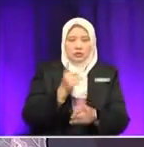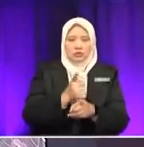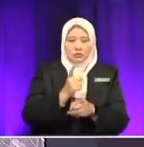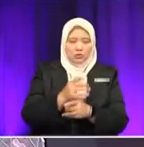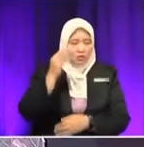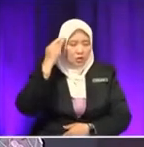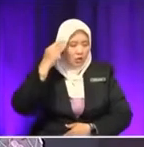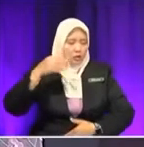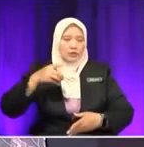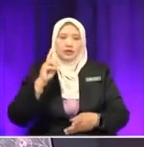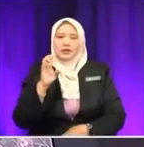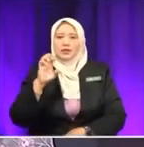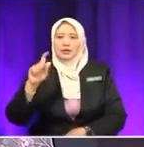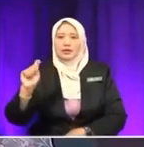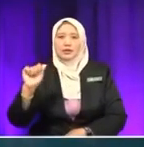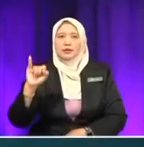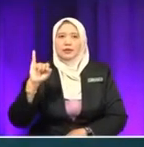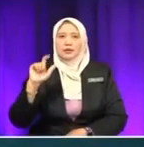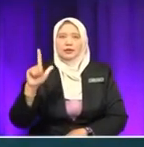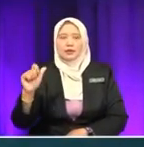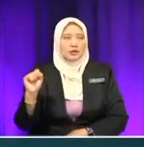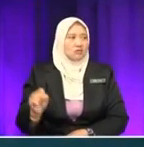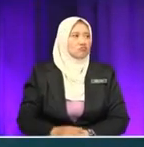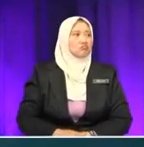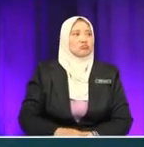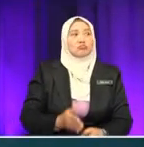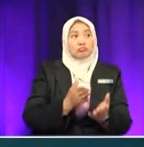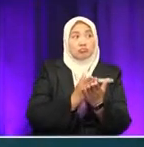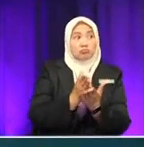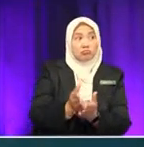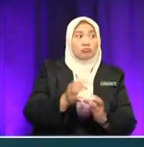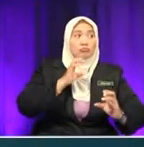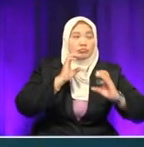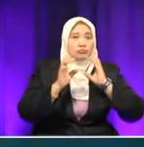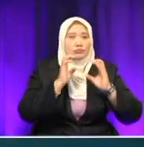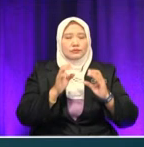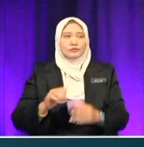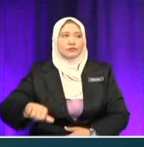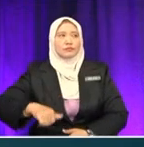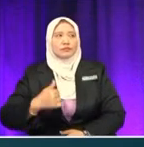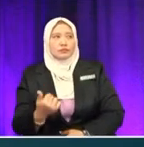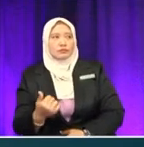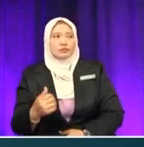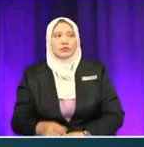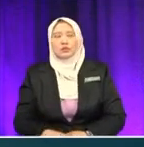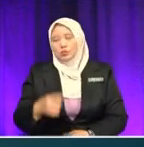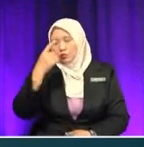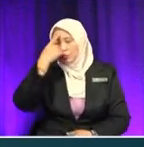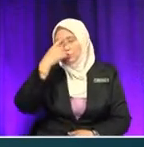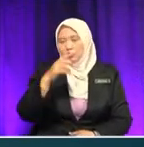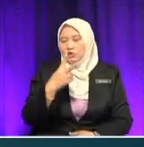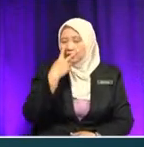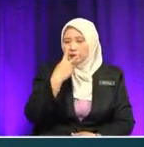communicative achievement, Tivia. Okay. So, communicative achievement is basically literally focusing on how you link the ideas and